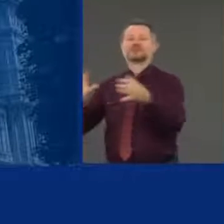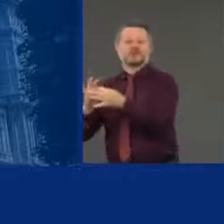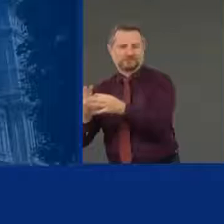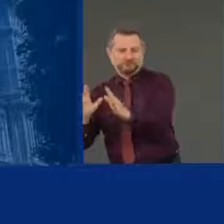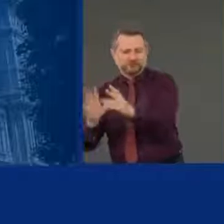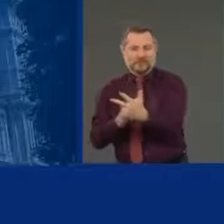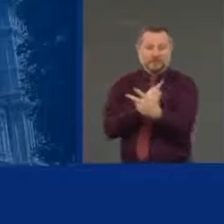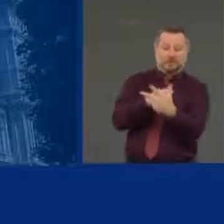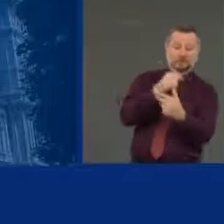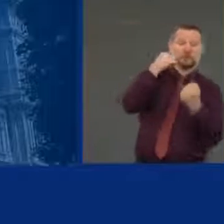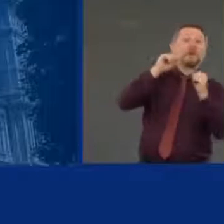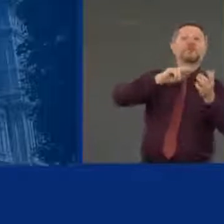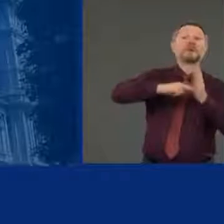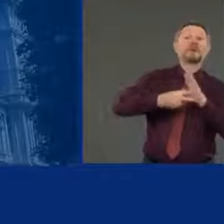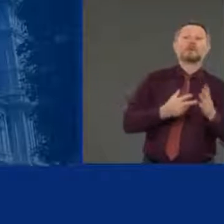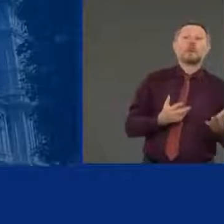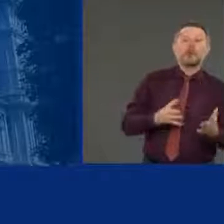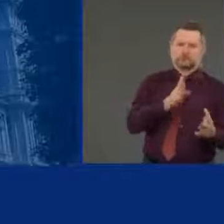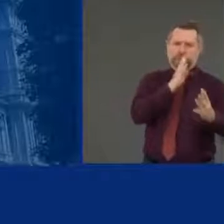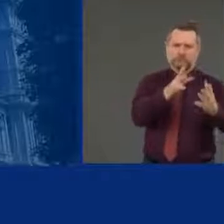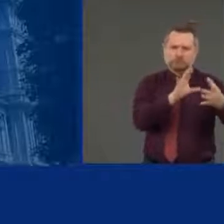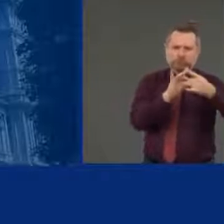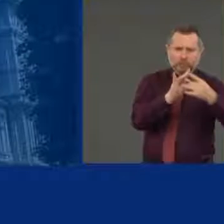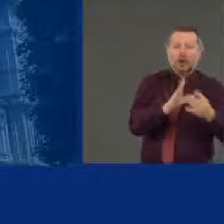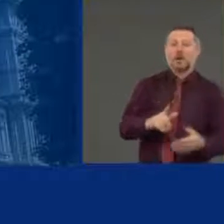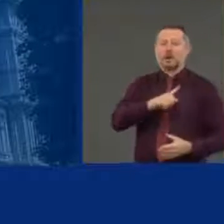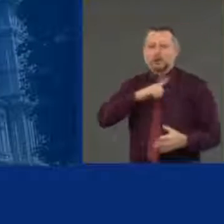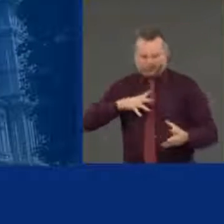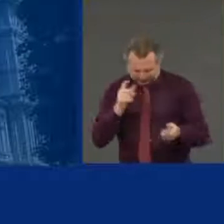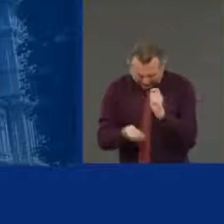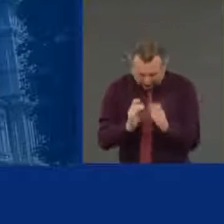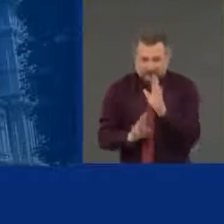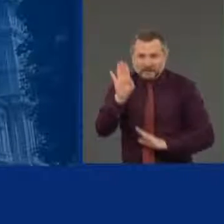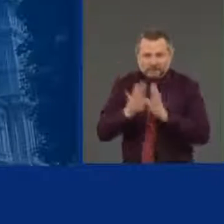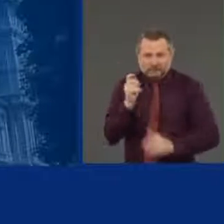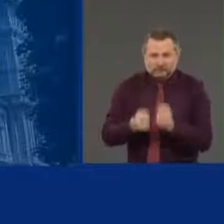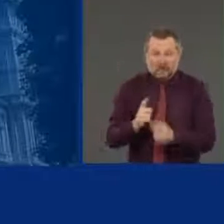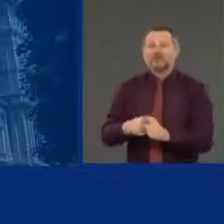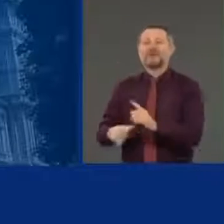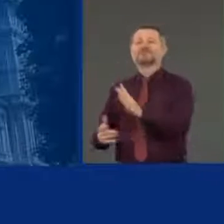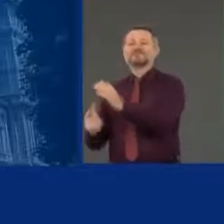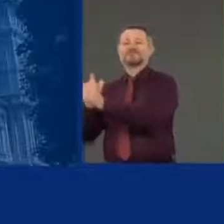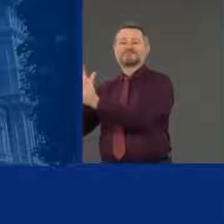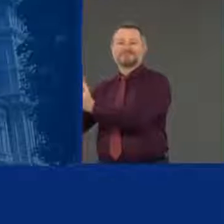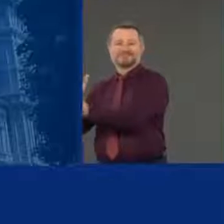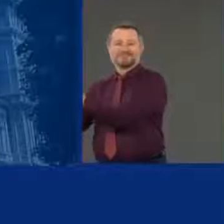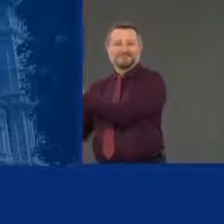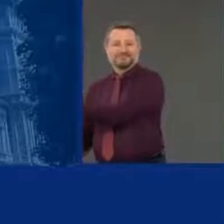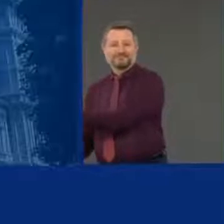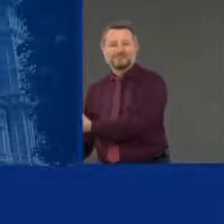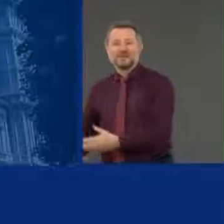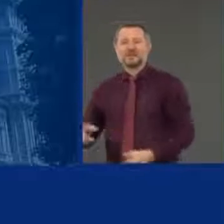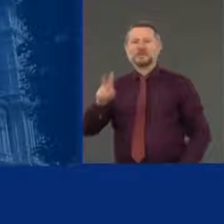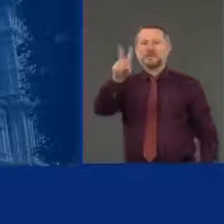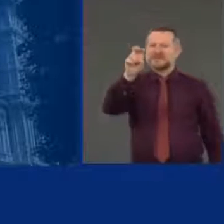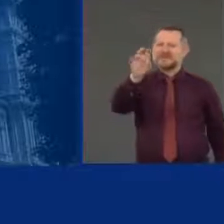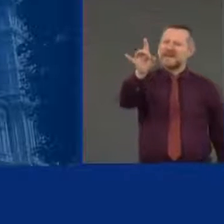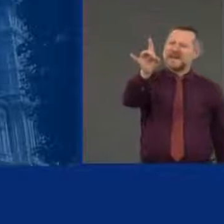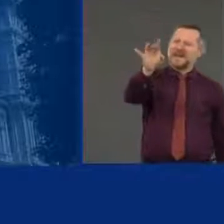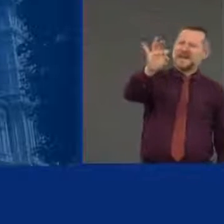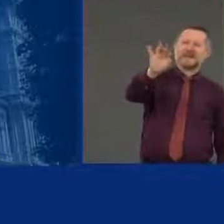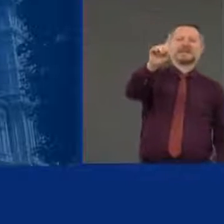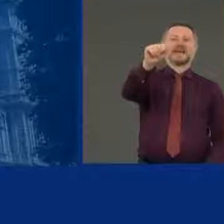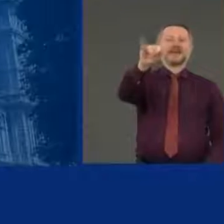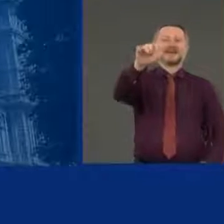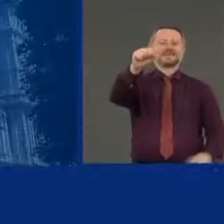then reconciliation. We have 289 days to do the legislation on